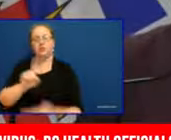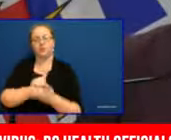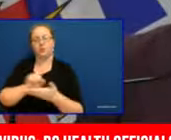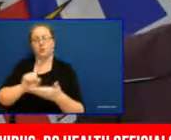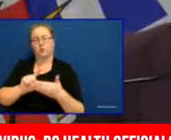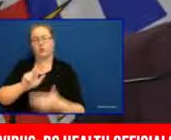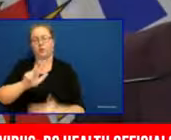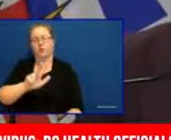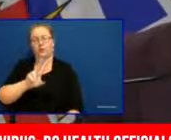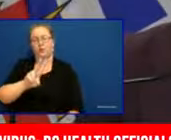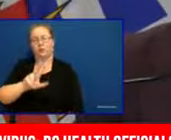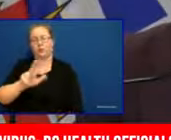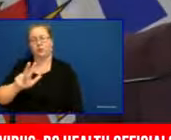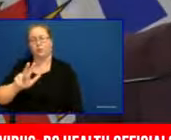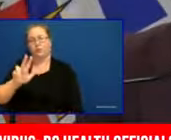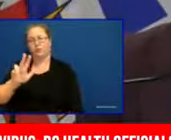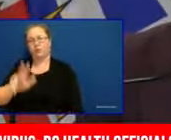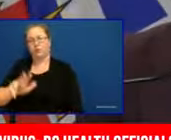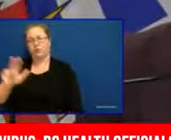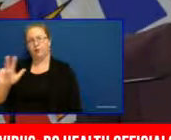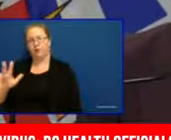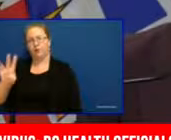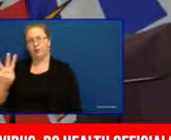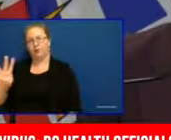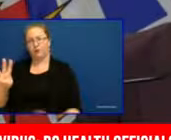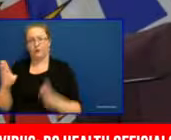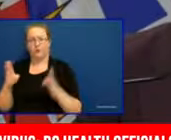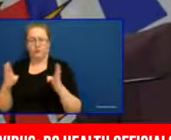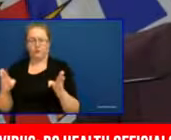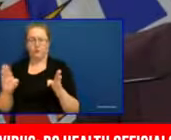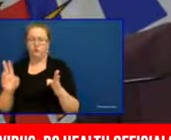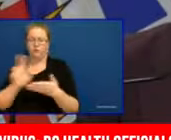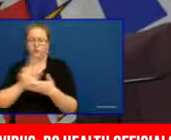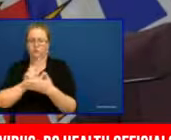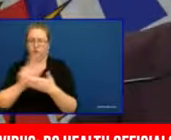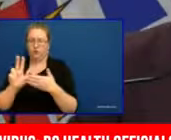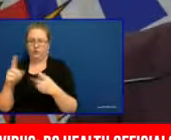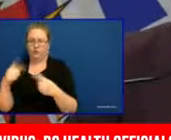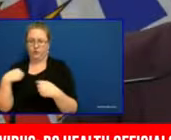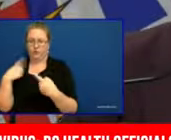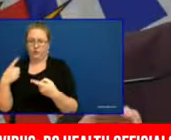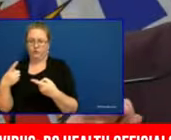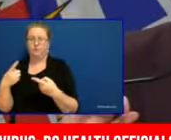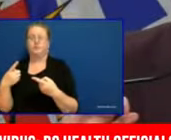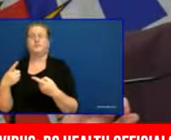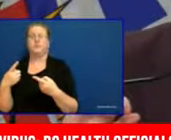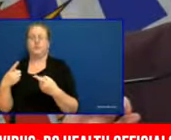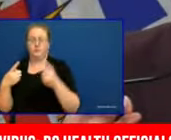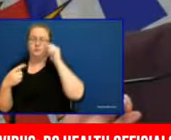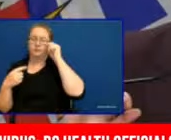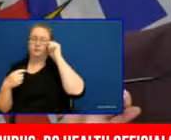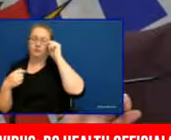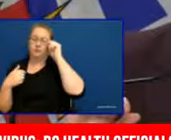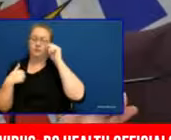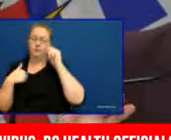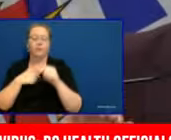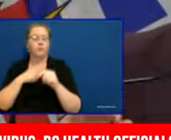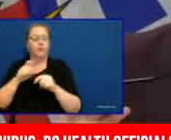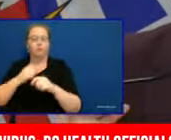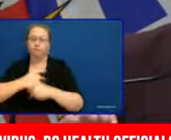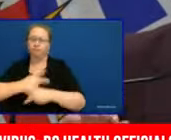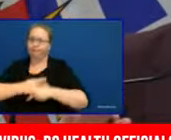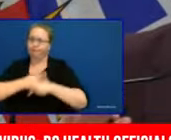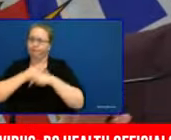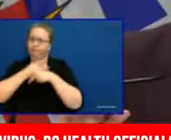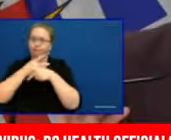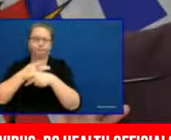43, 44. So it really has been the last 2 to 3 weeks where I would say we're in a place where we needed to take